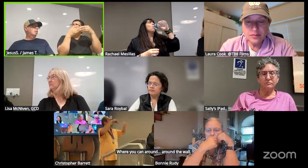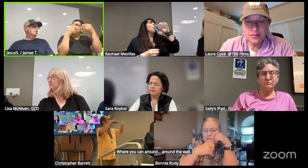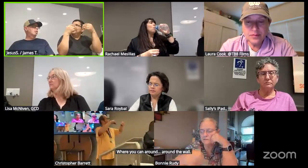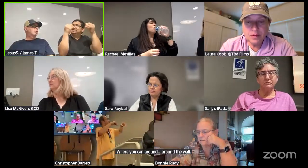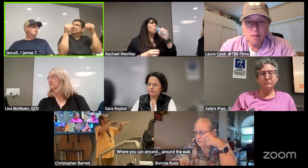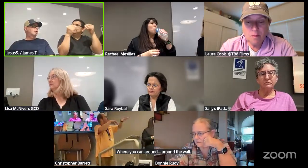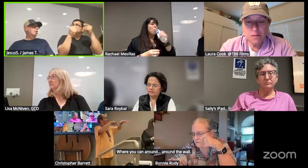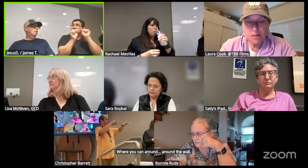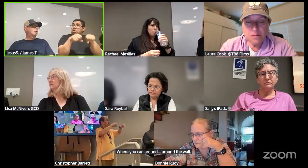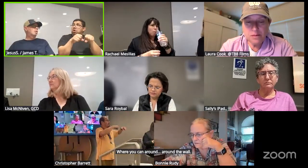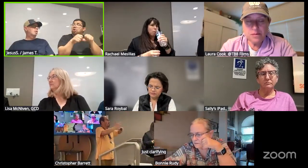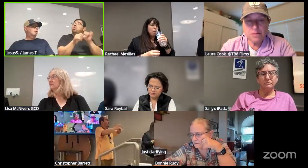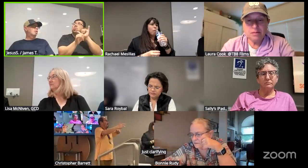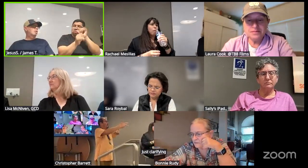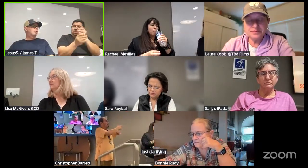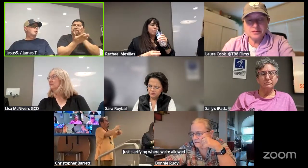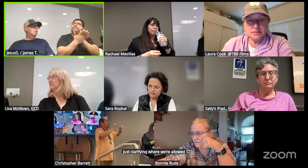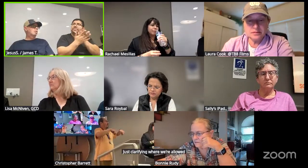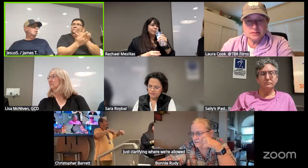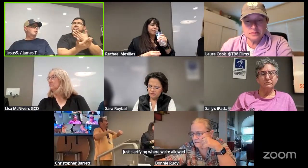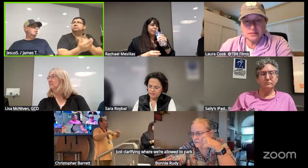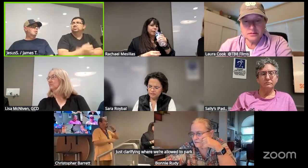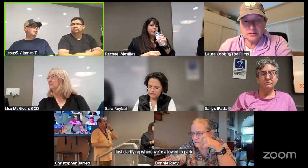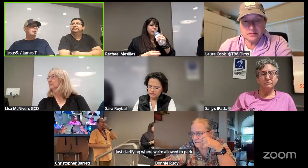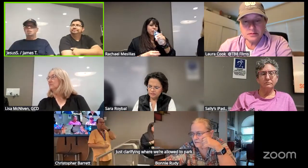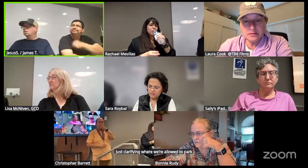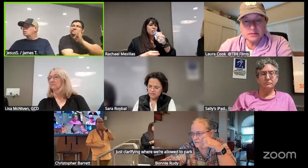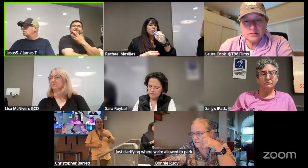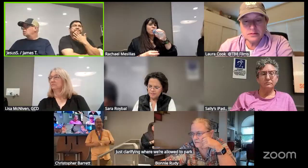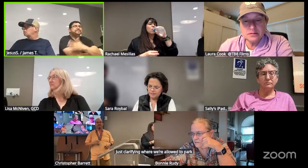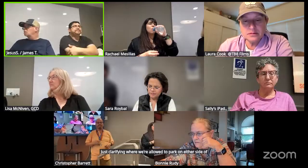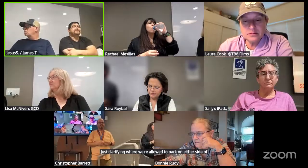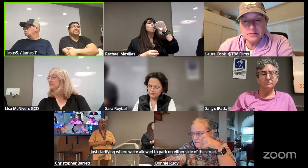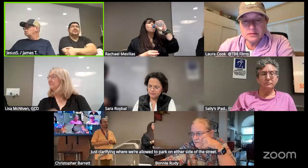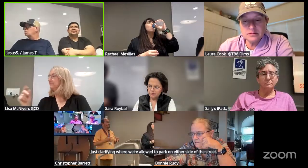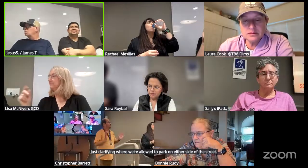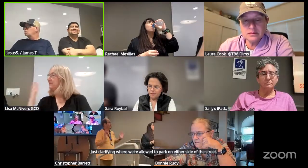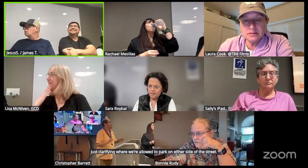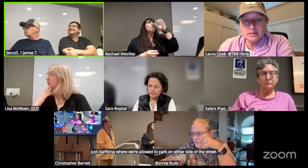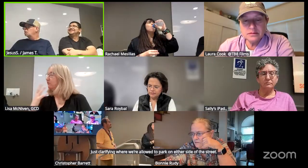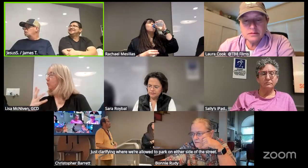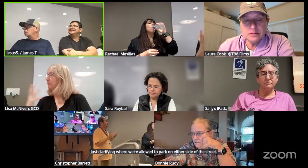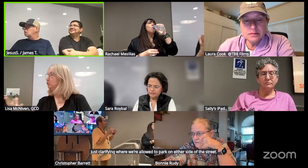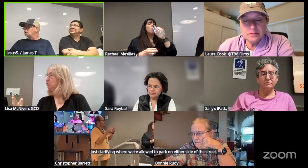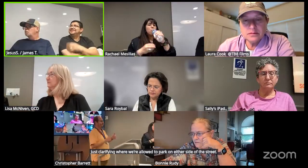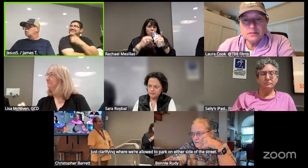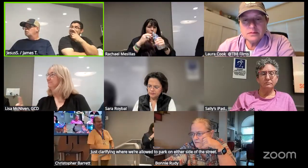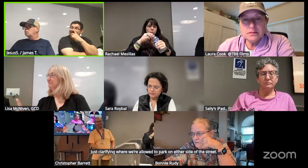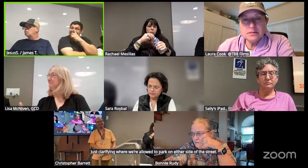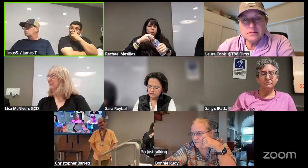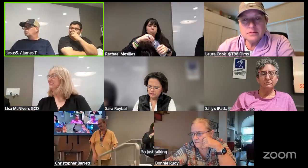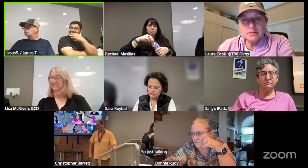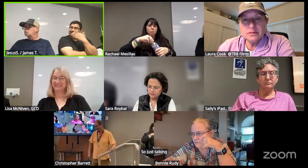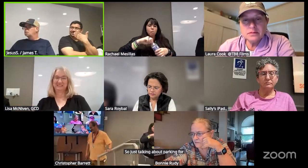Just clarifying where we're allowed to park on either side of the street. So just talking about parking for